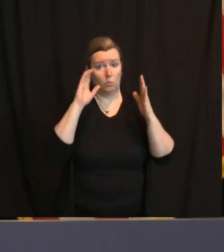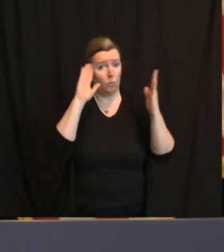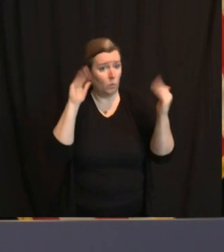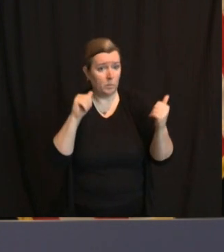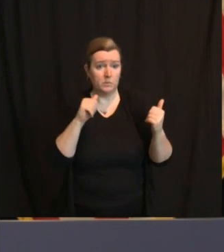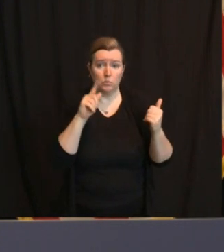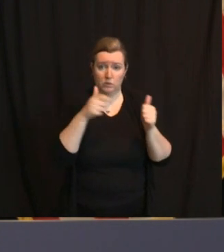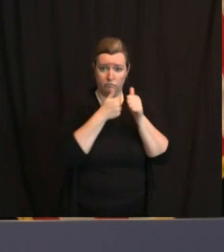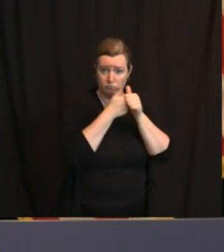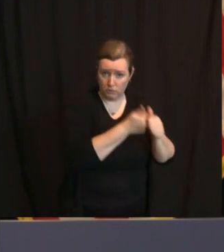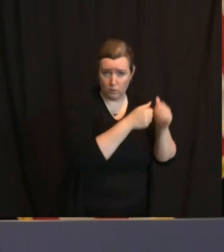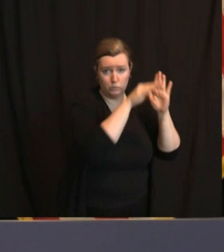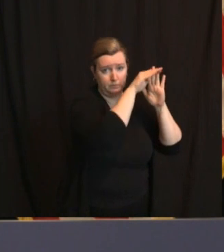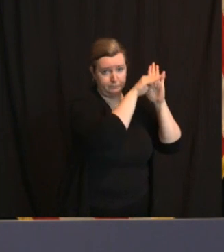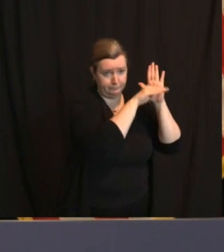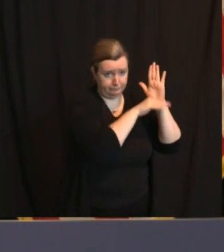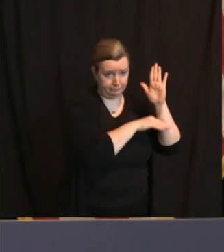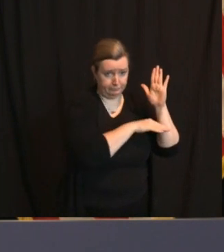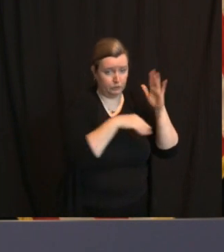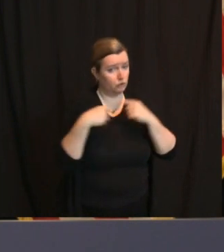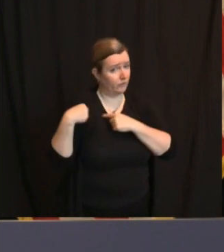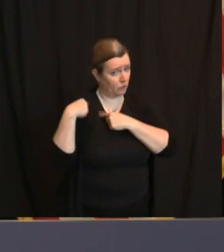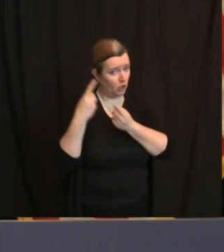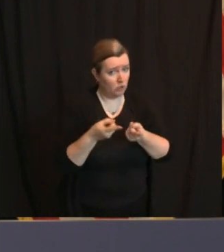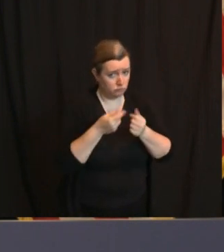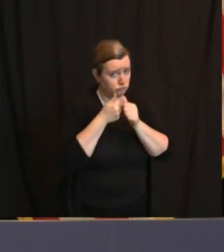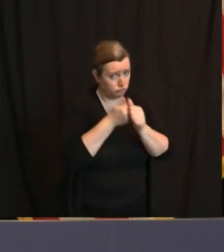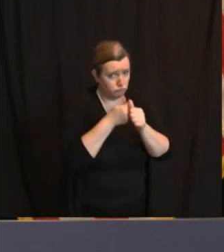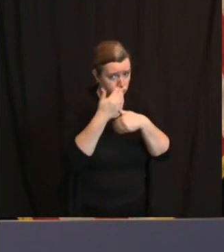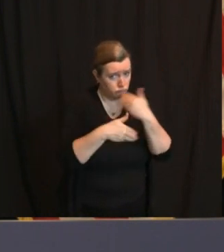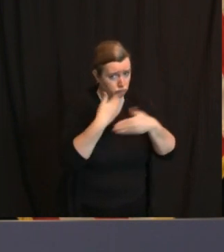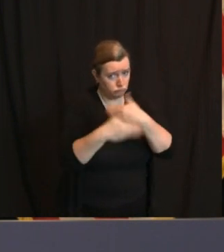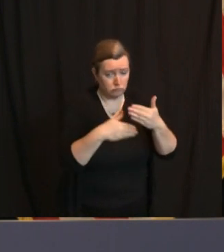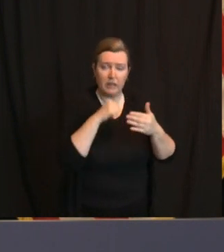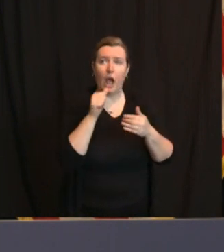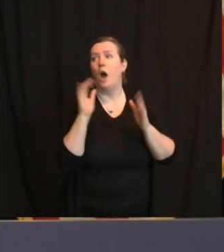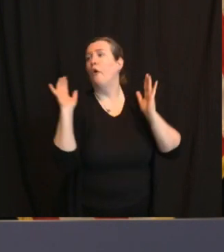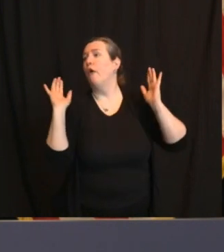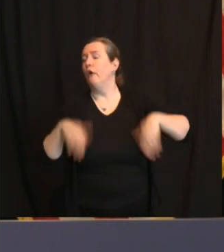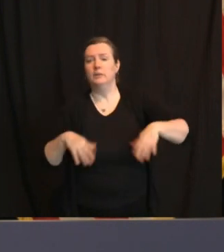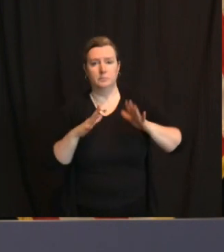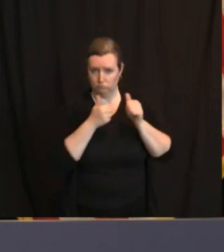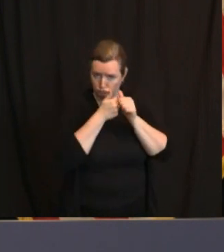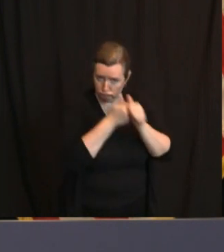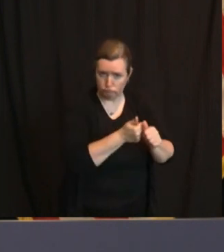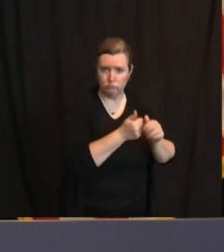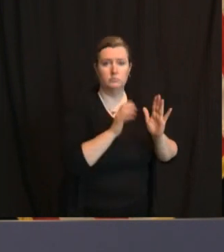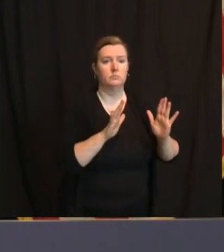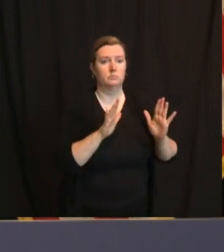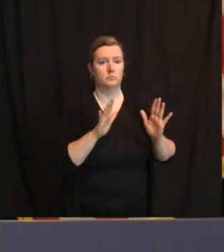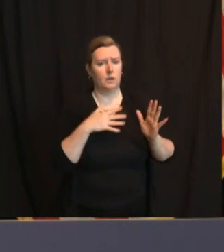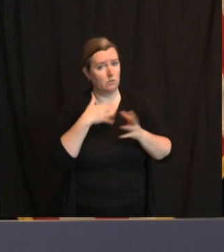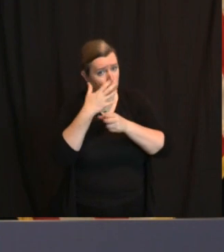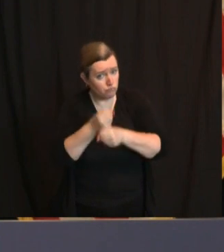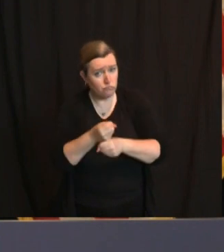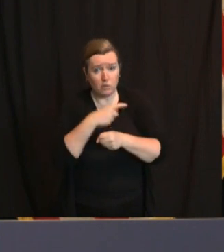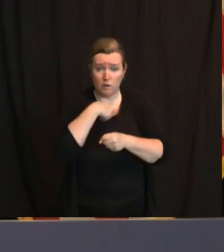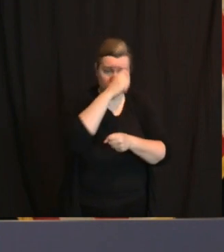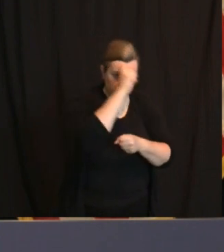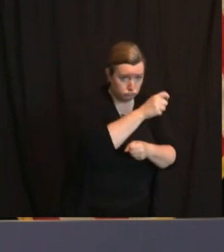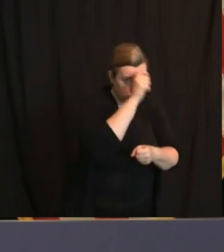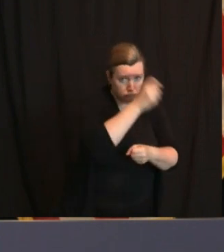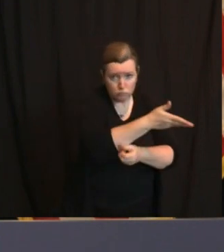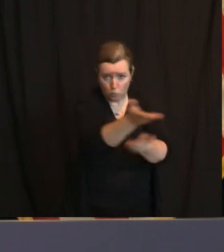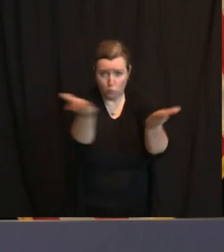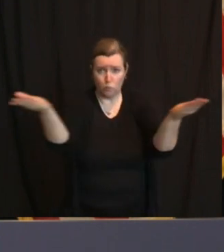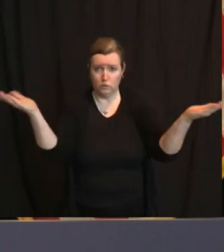just as they've done, overwhelming compliance and doing the right thing. So hats off to each and every one of you. We'll start with John, but